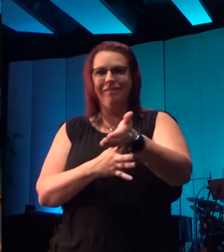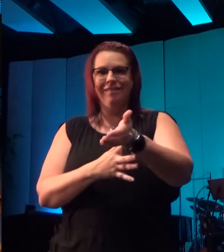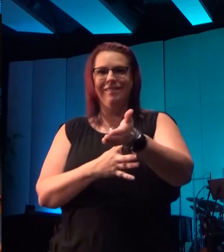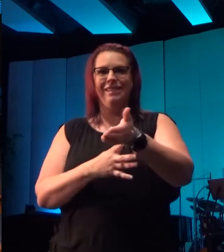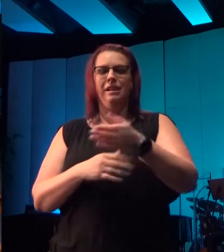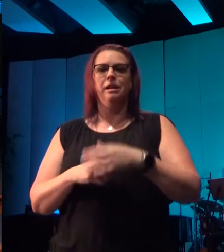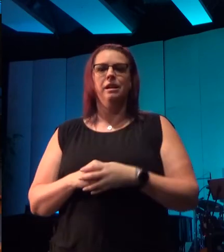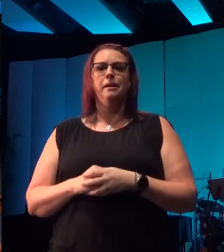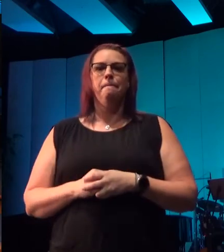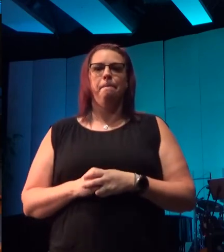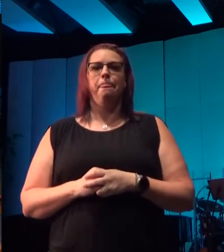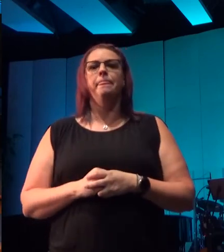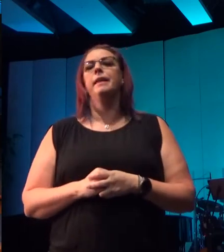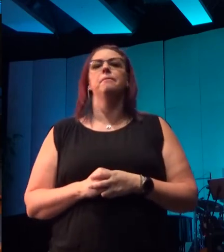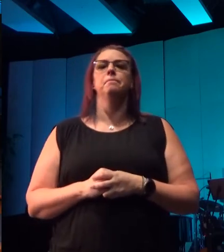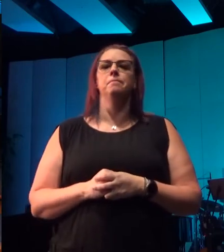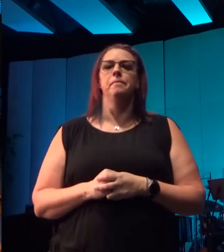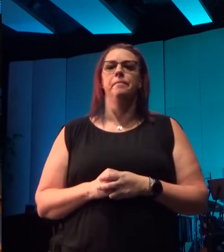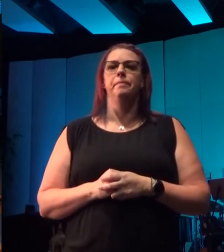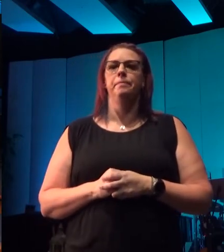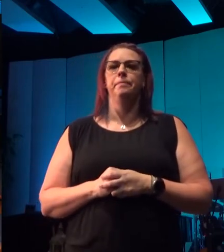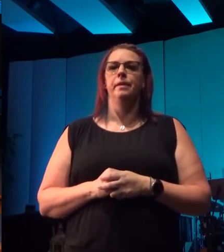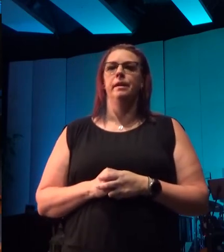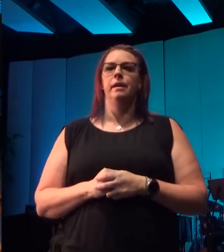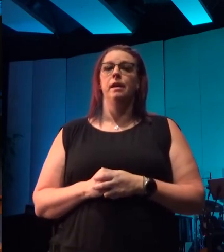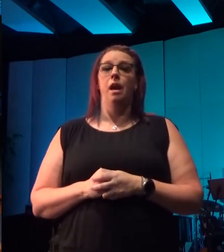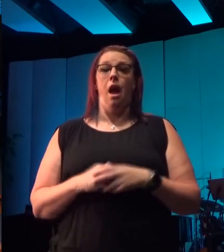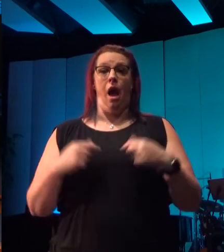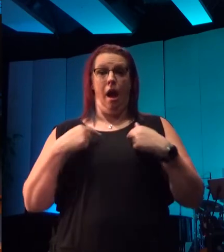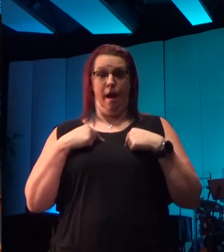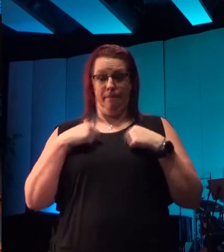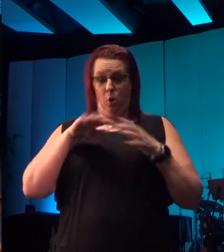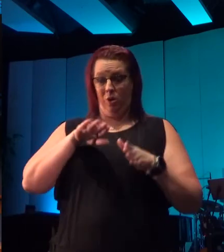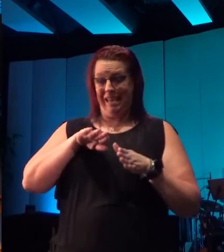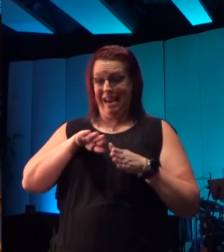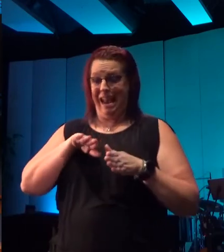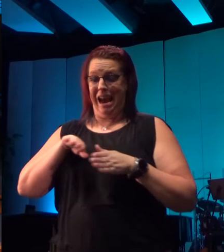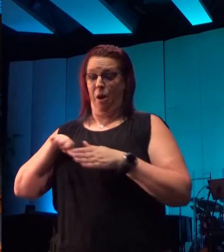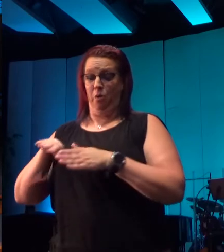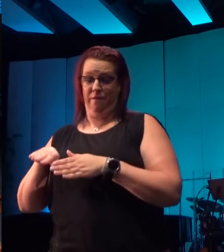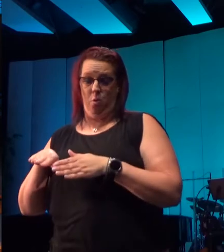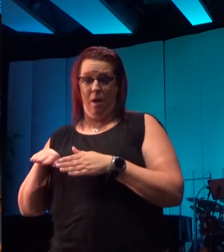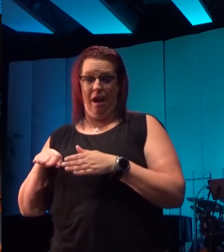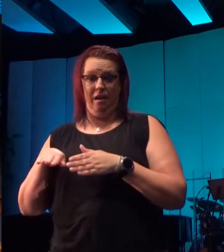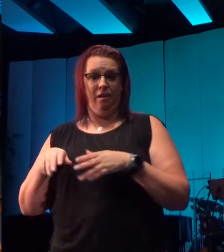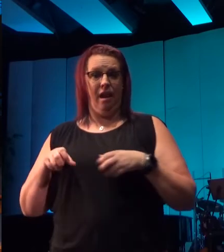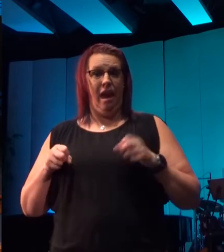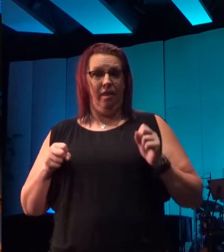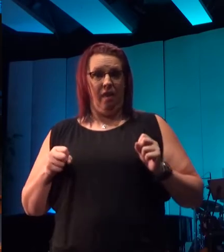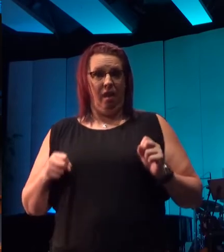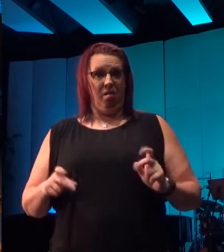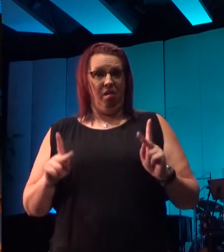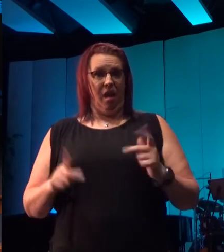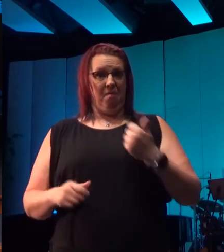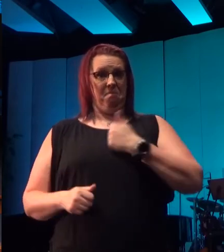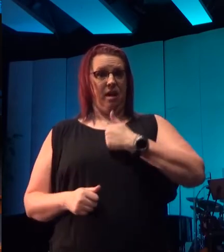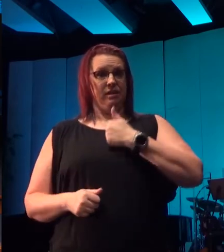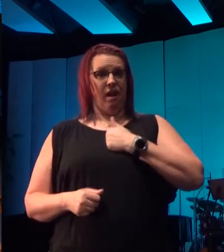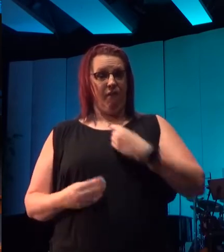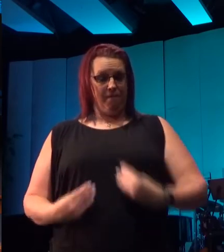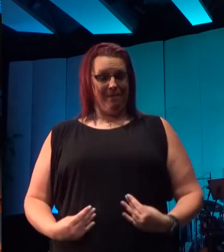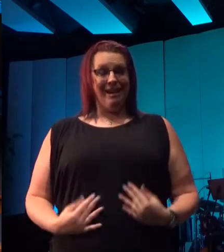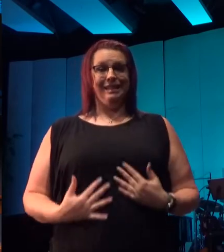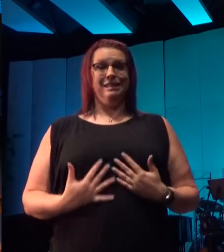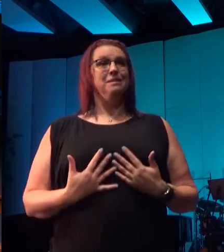theological term around here. And I'm going to let myself be inspired. And then he would